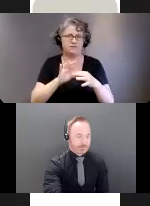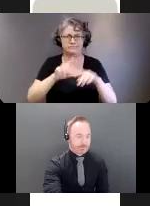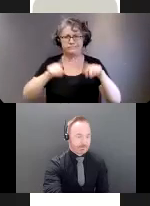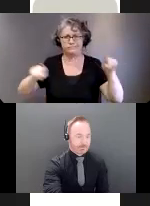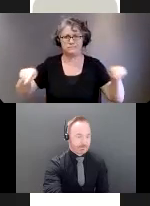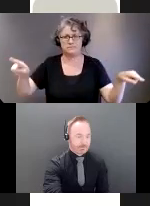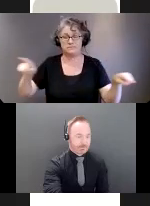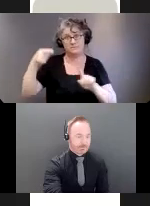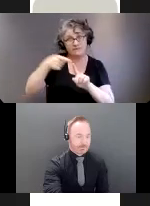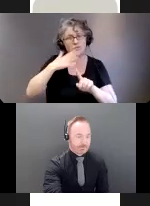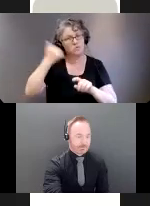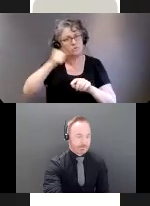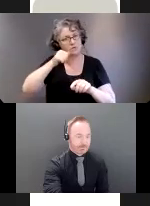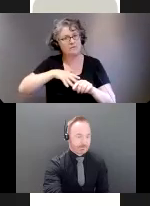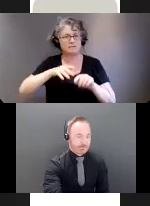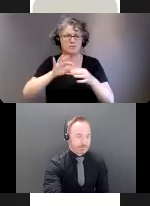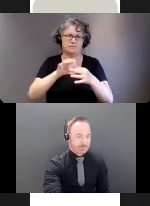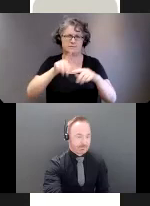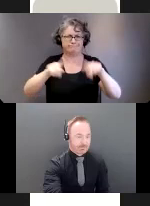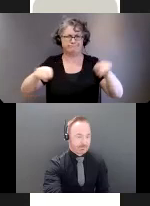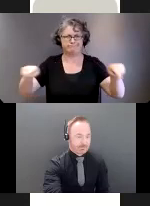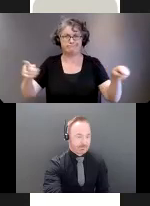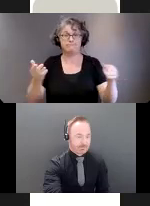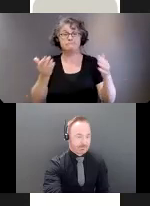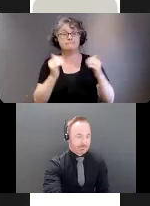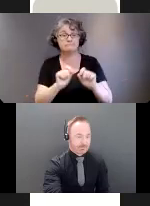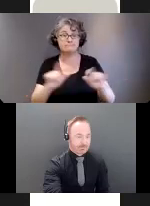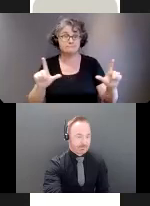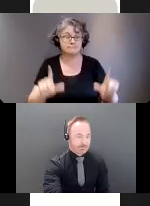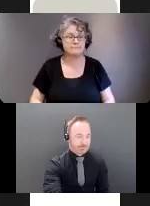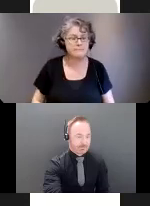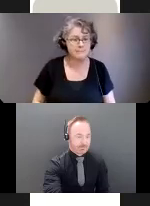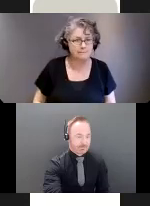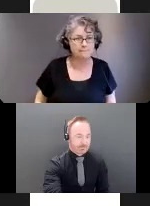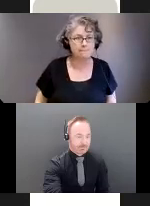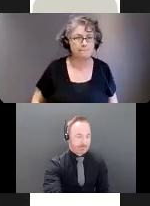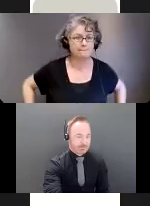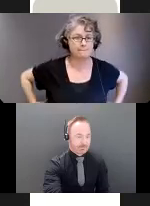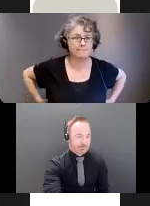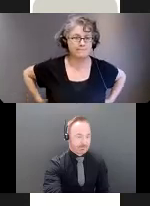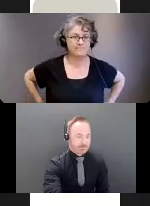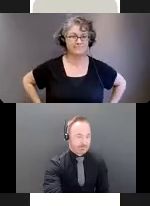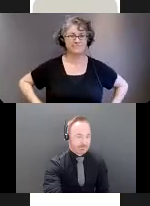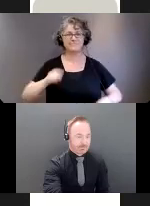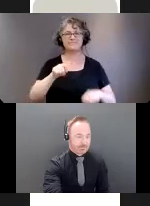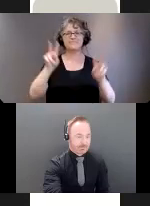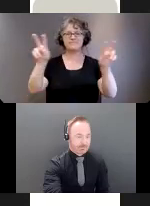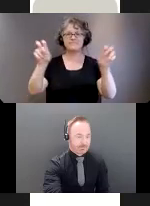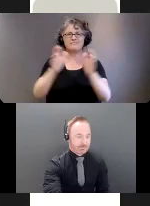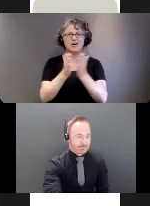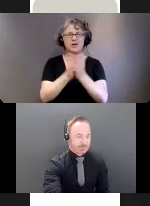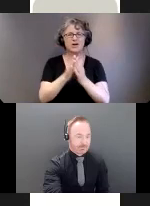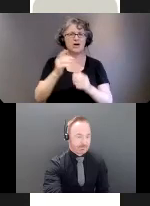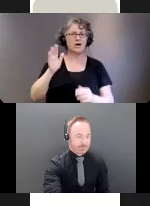specifically for older women. So we'll move on to the next slide here. This is actually a page out of Her Brain Chose For Her.